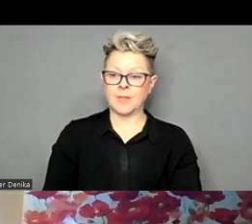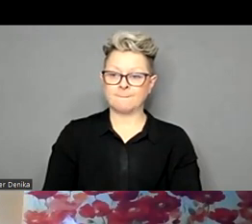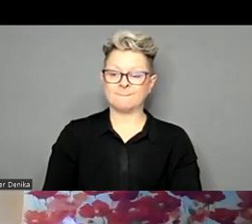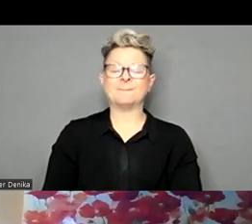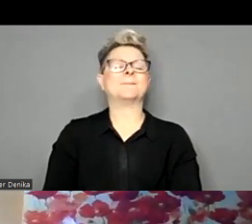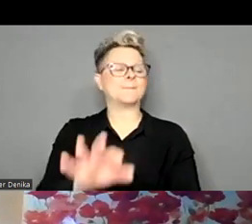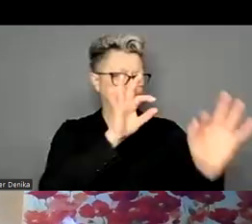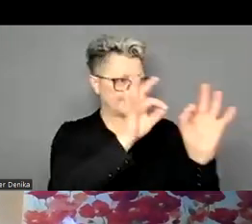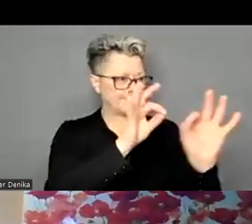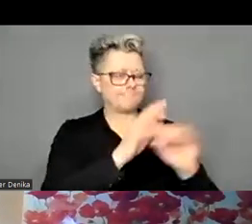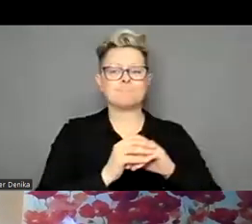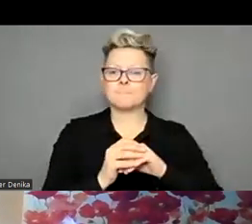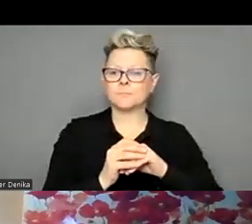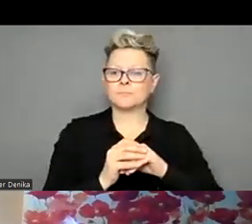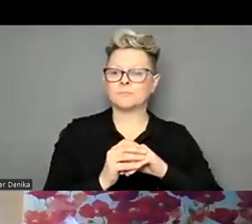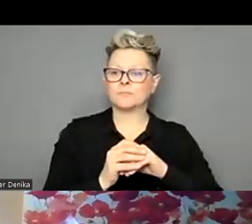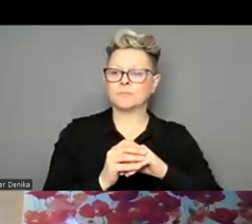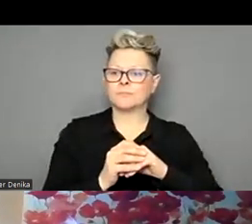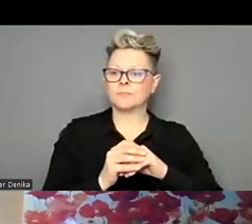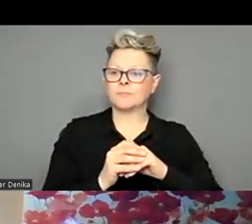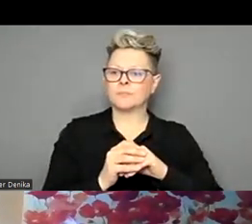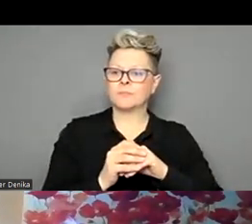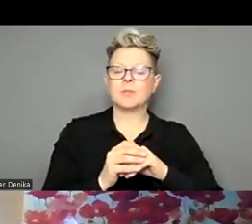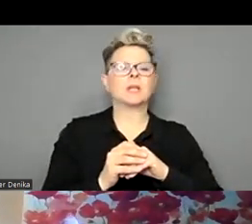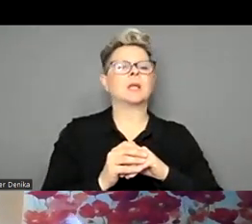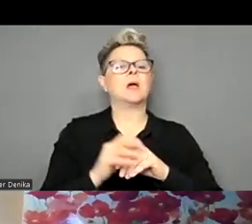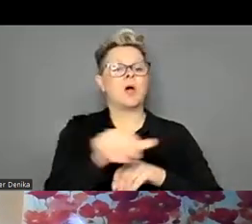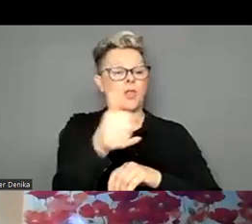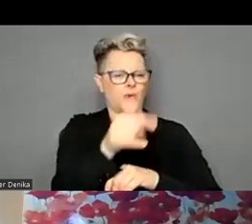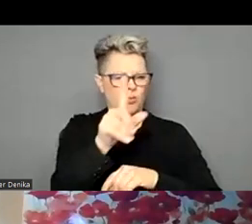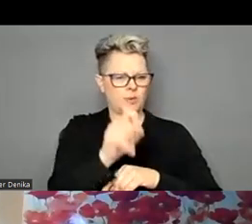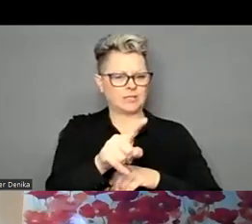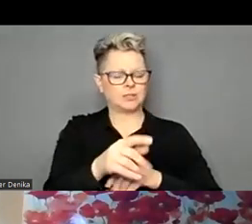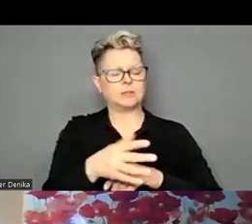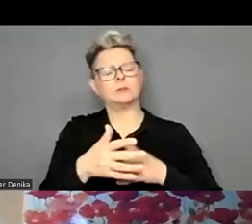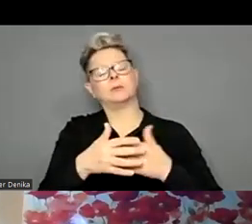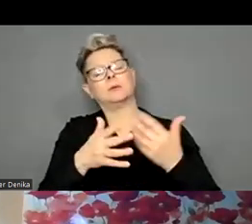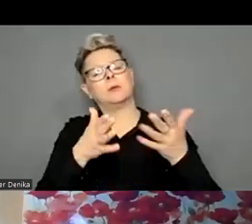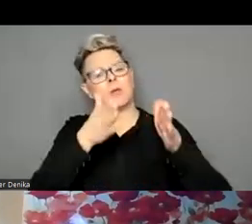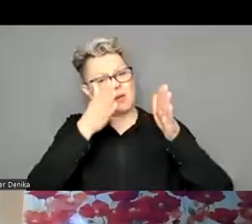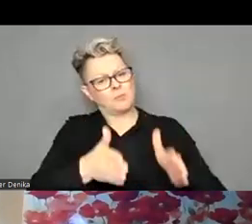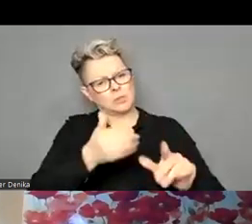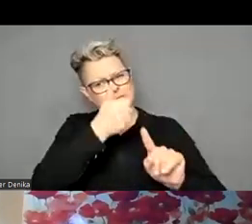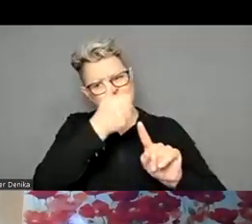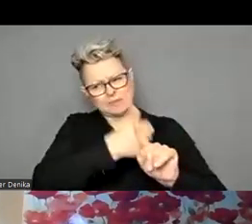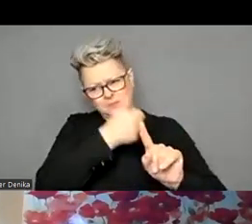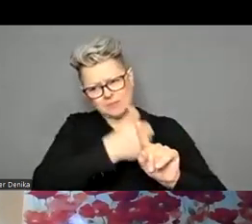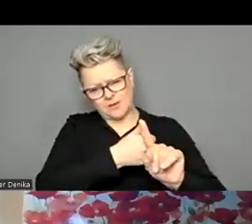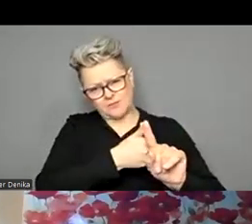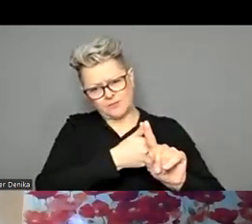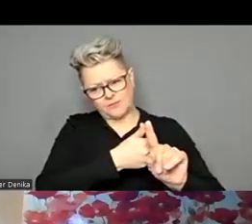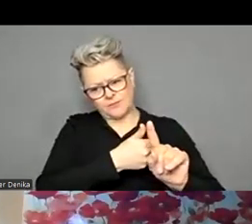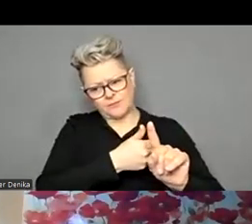Excellent. I'm going to go back to questions early on. Can a person who has the capacity to make their